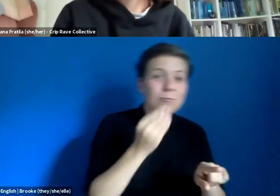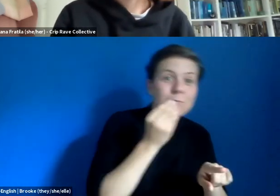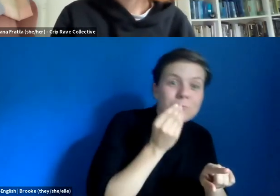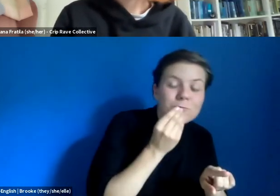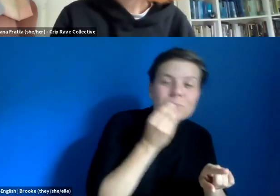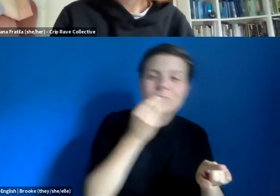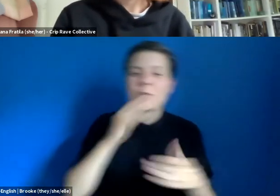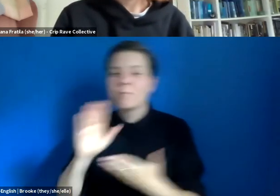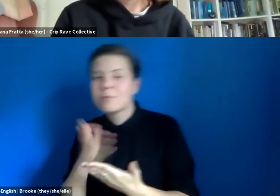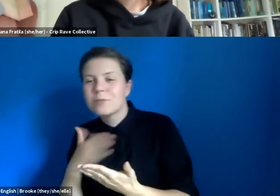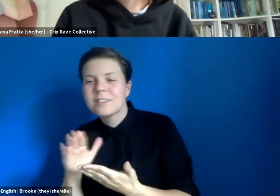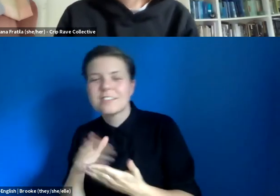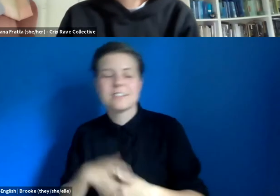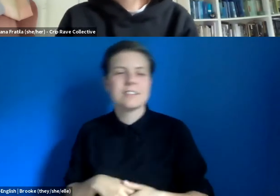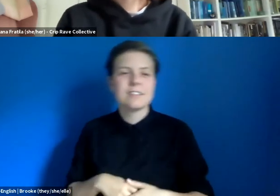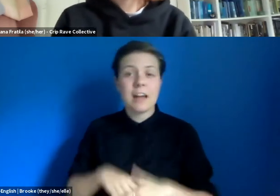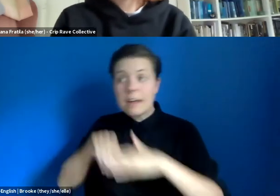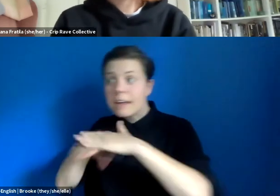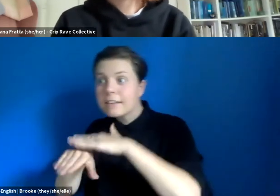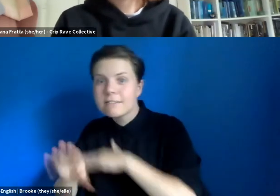book, and following generational